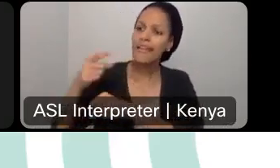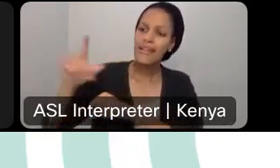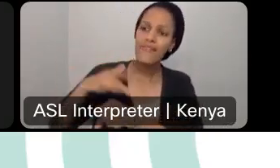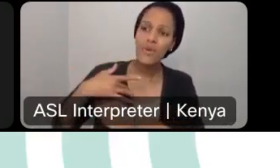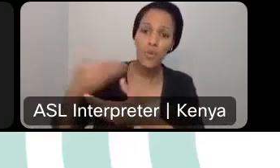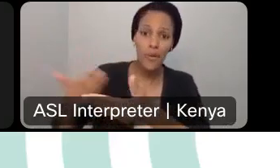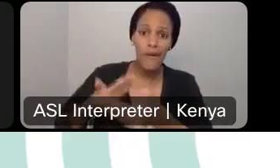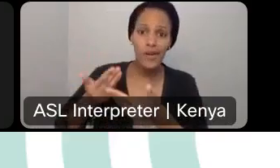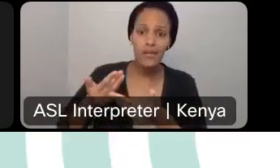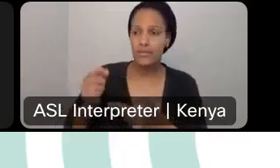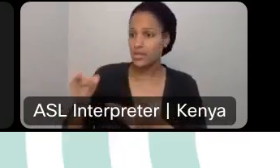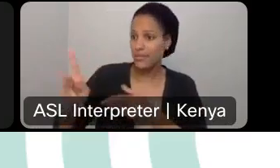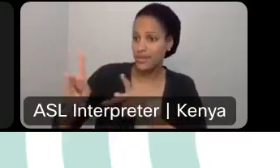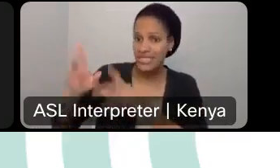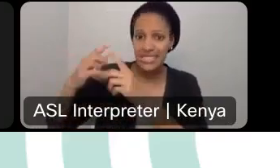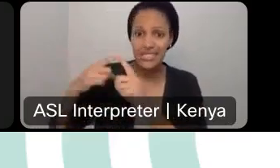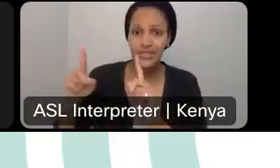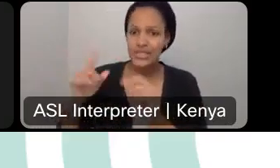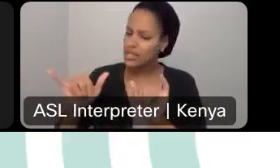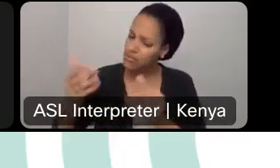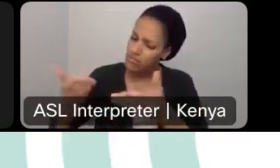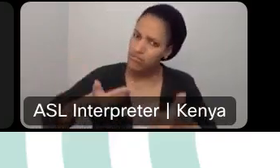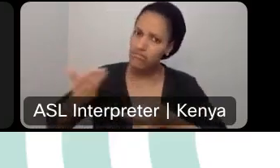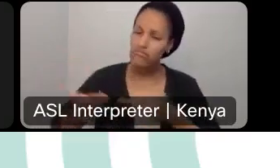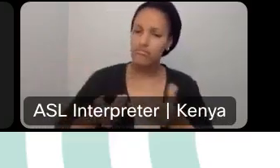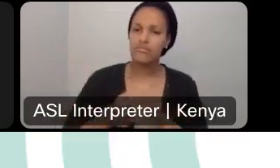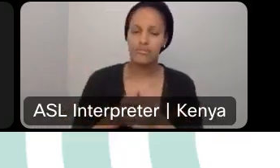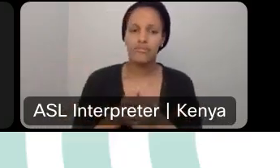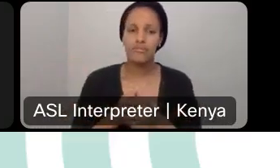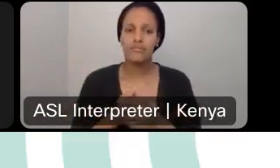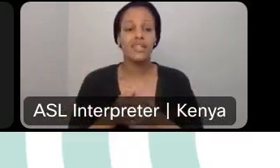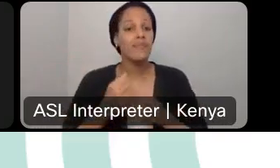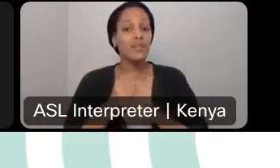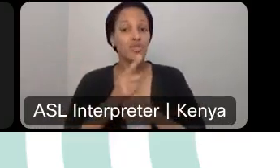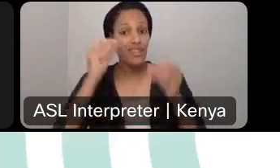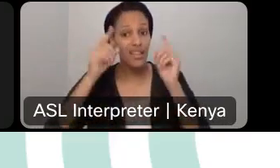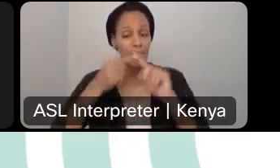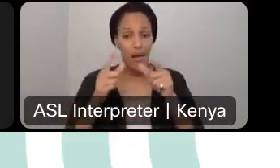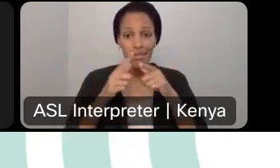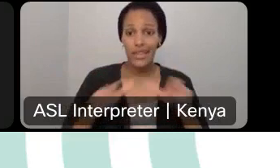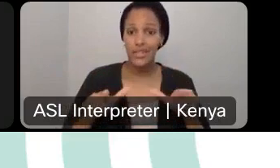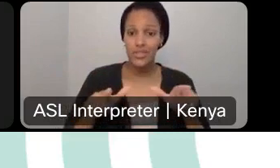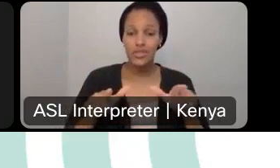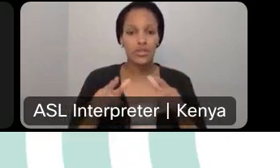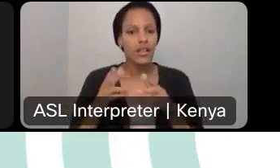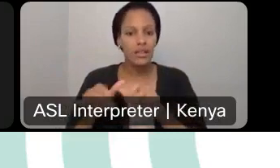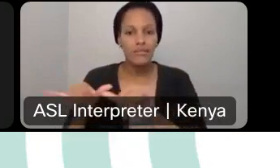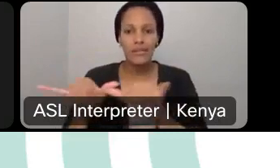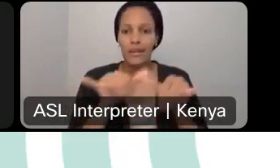of stereotypes, labeling, and how language is used by all staff within your